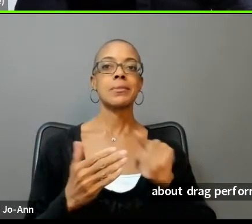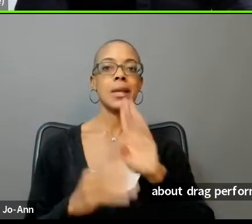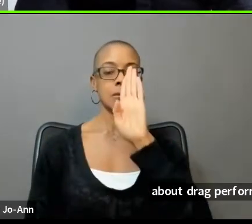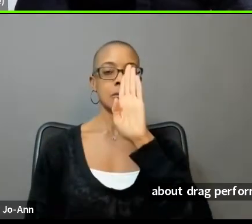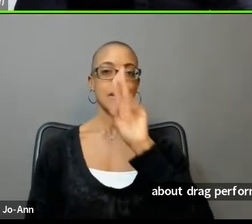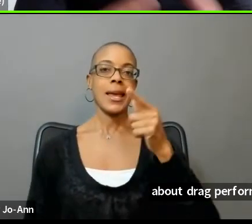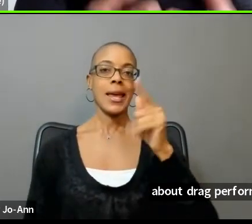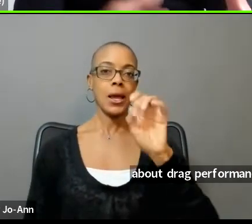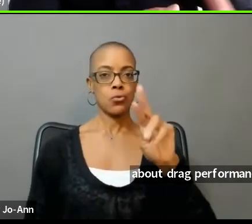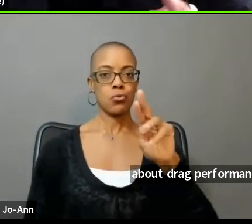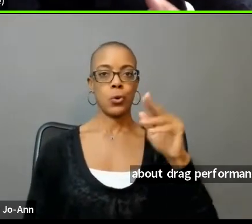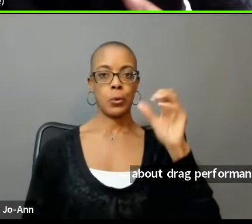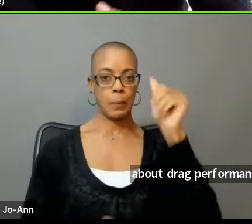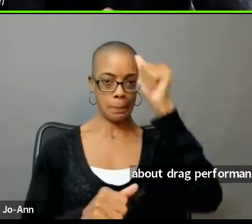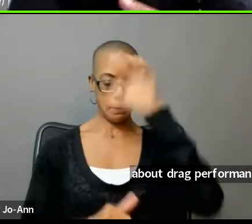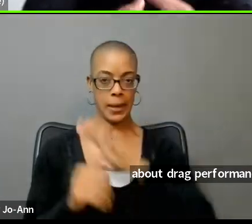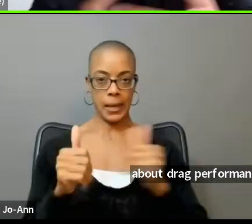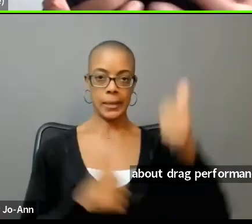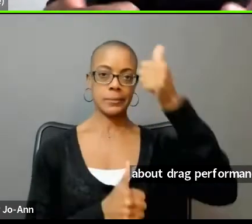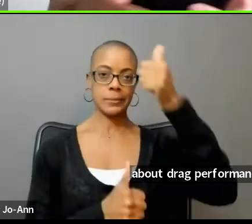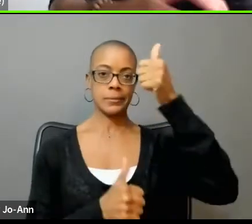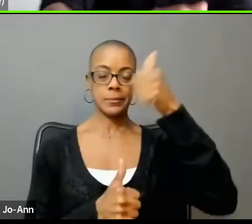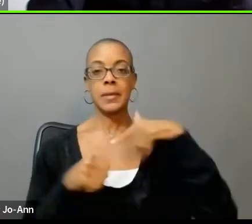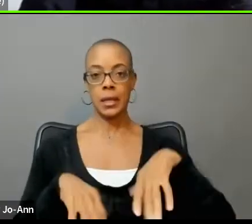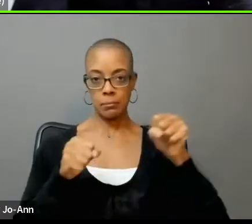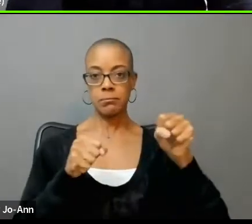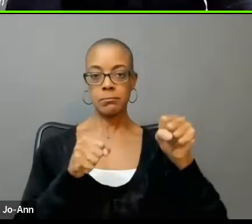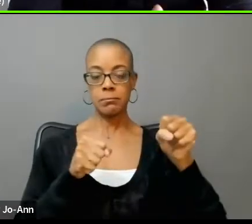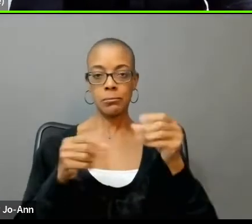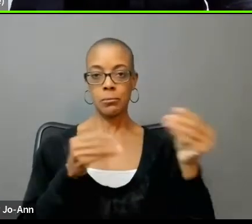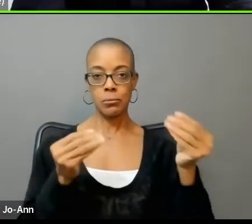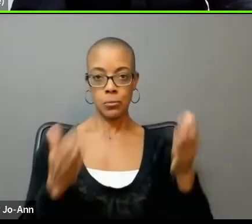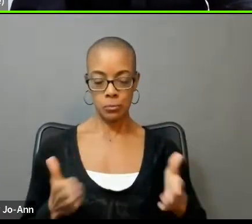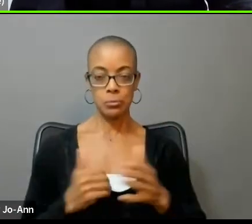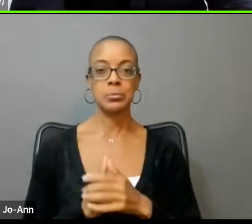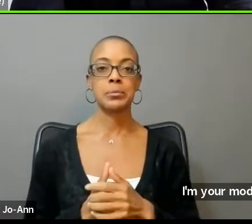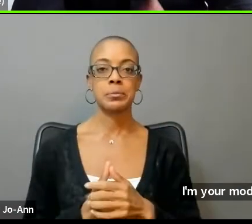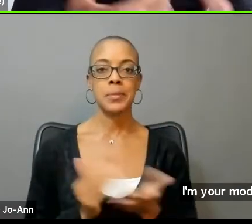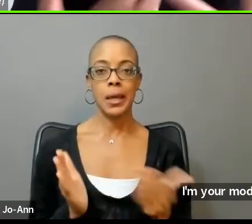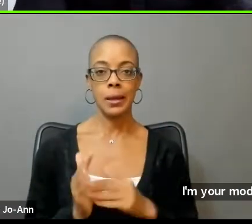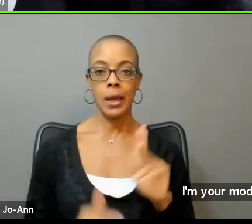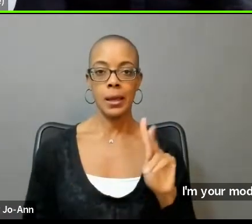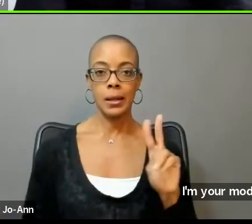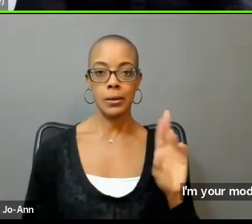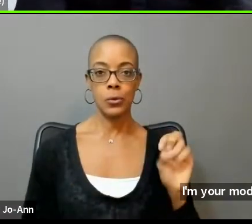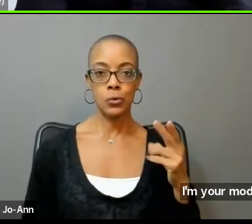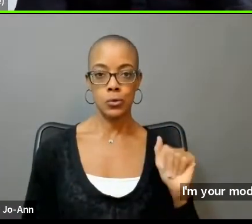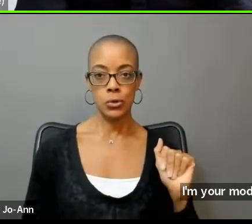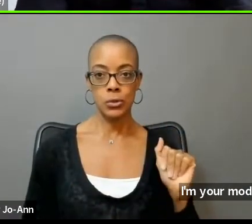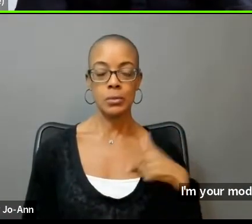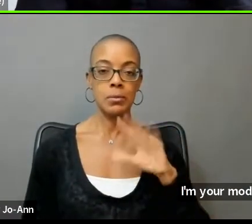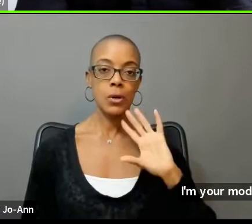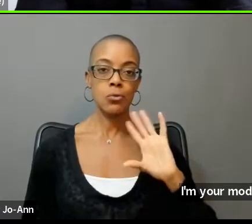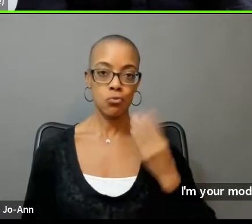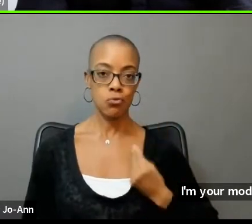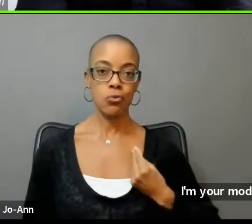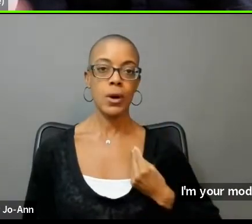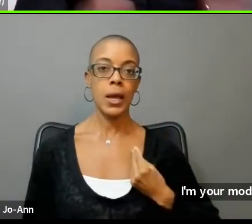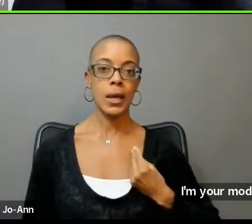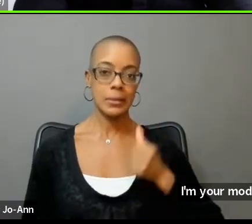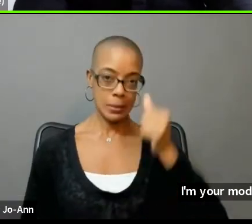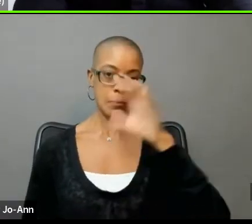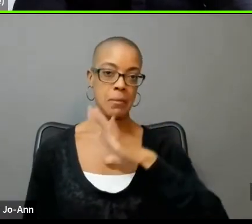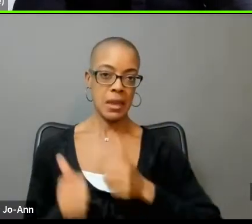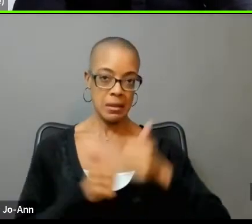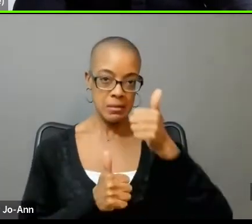your moderator. My name is Kusha again. And I am a trans masculine person of